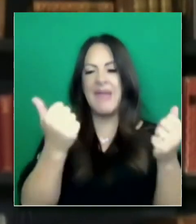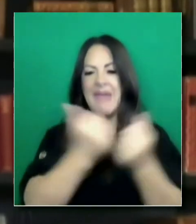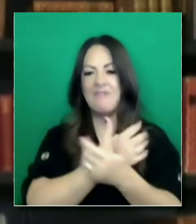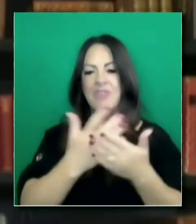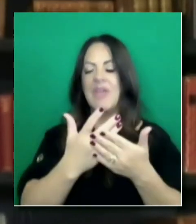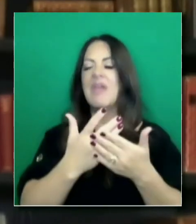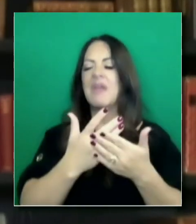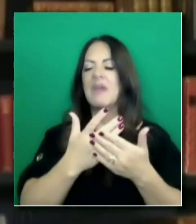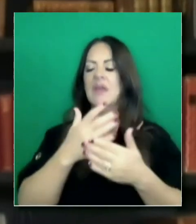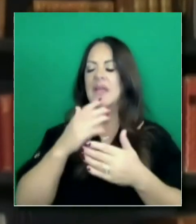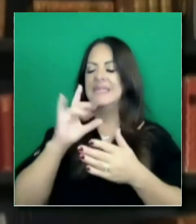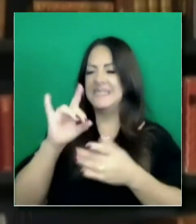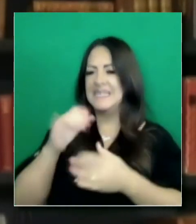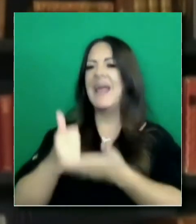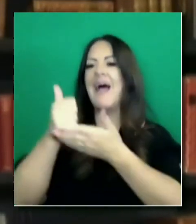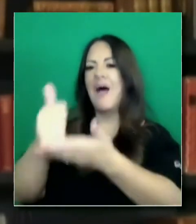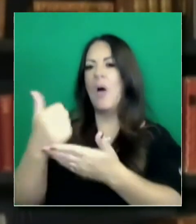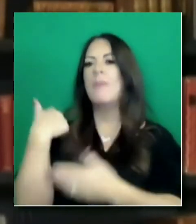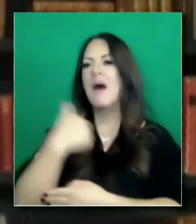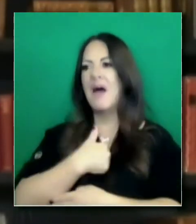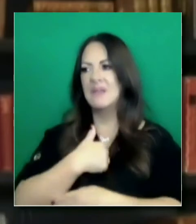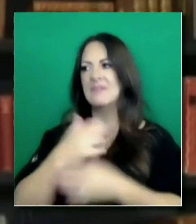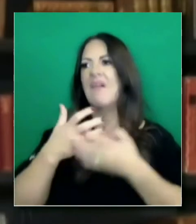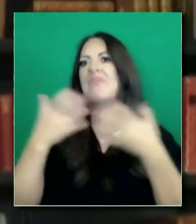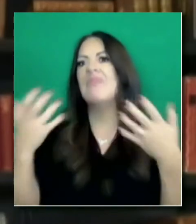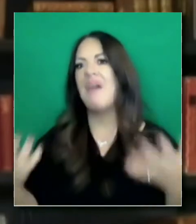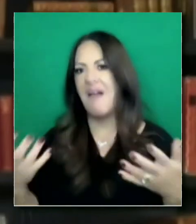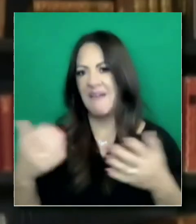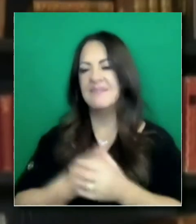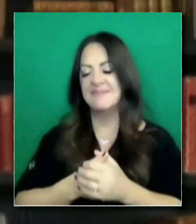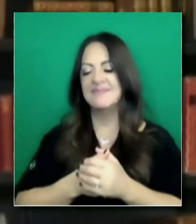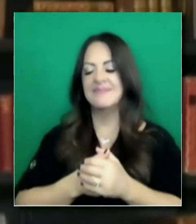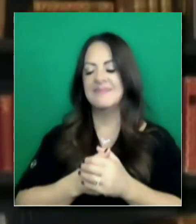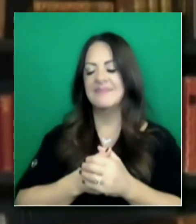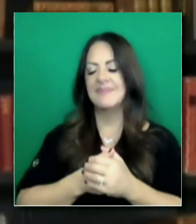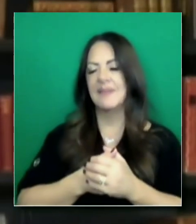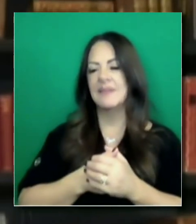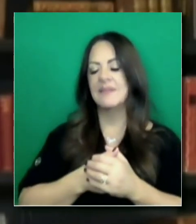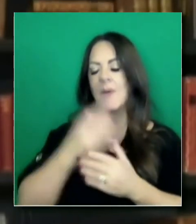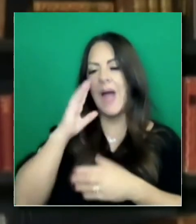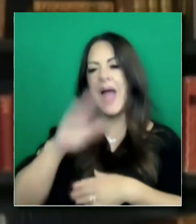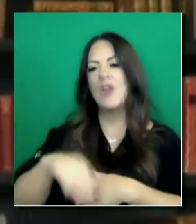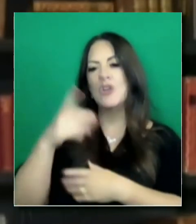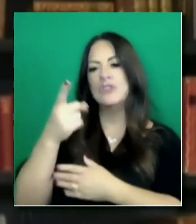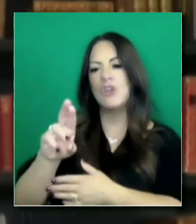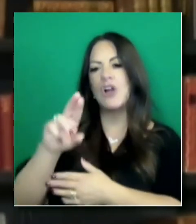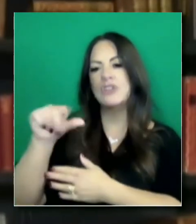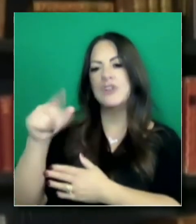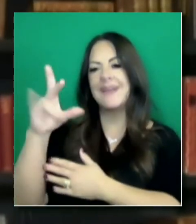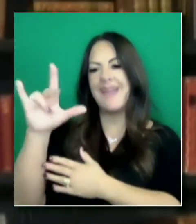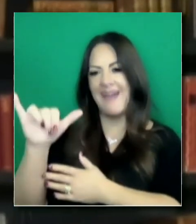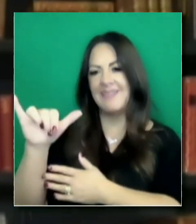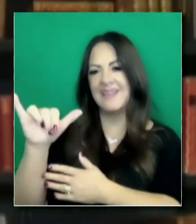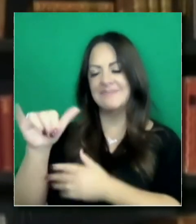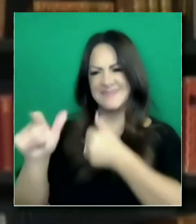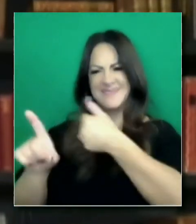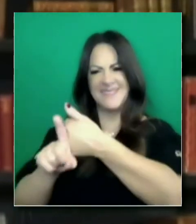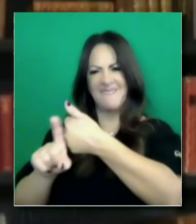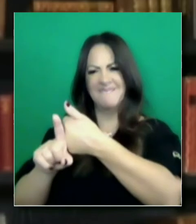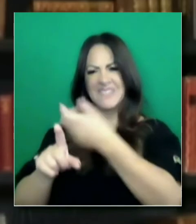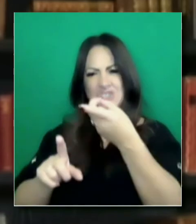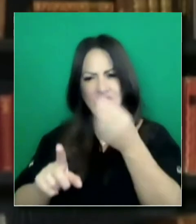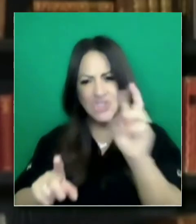to these numbers that are plateauing. But Dr. Galley is the doctor for a reason, and he's more